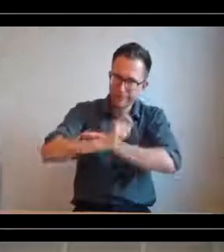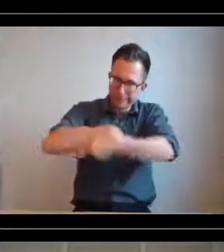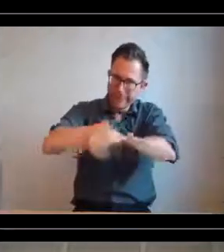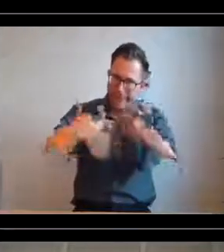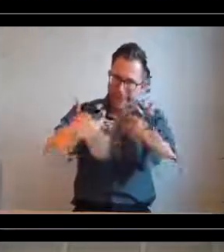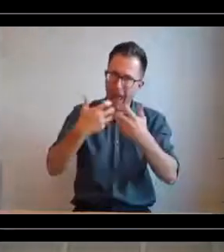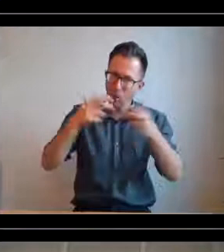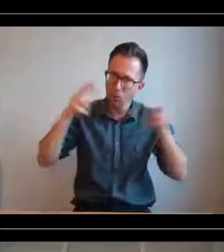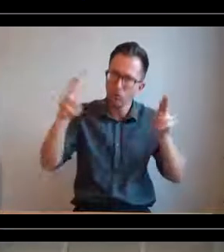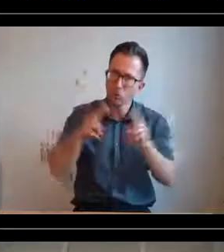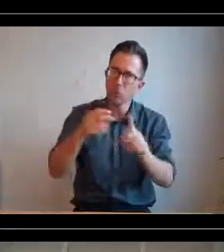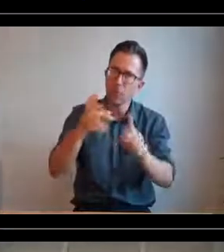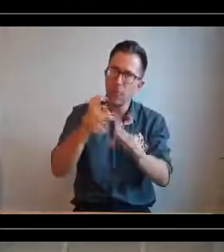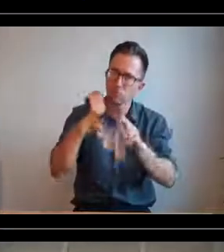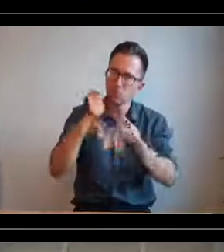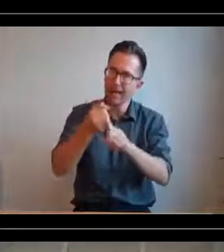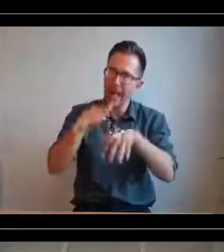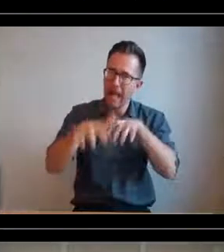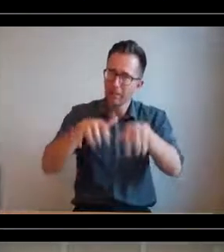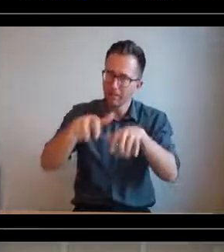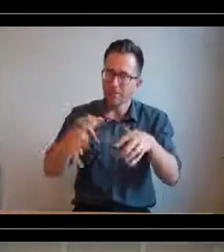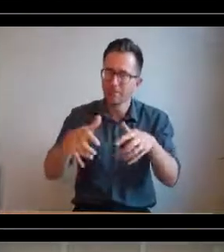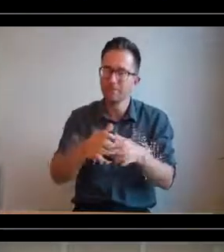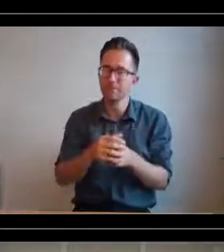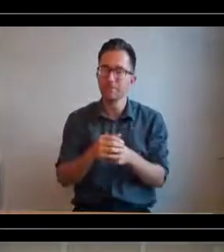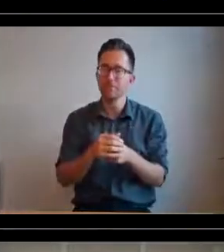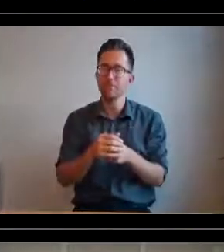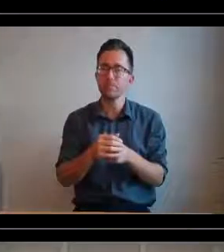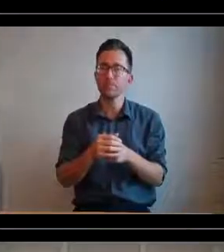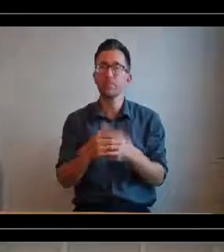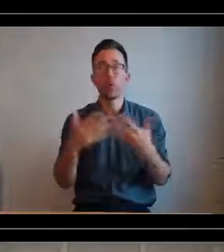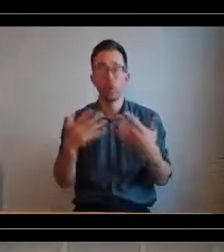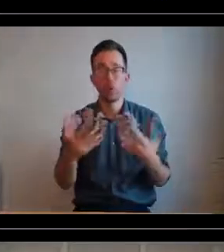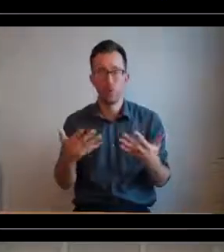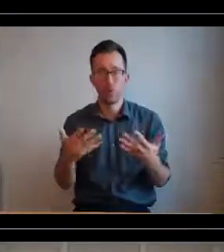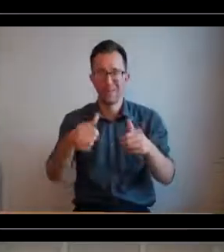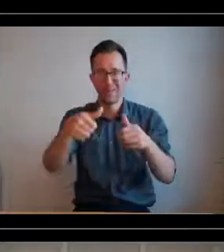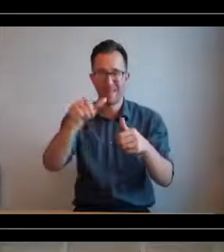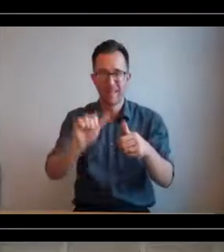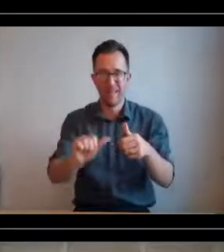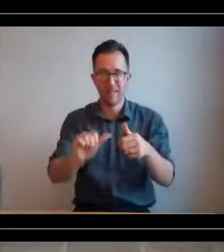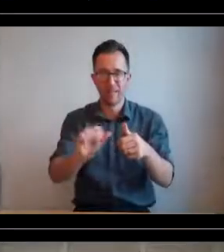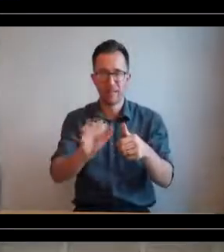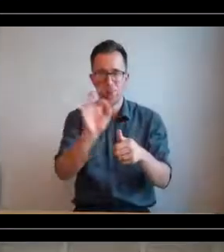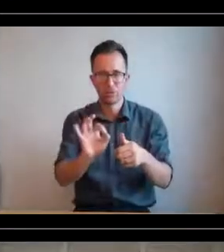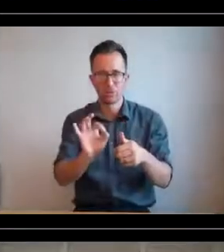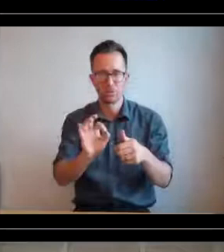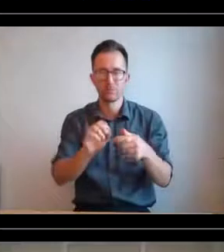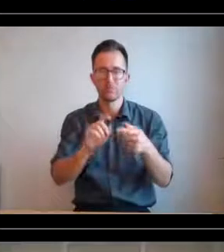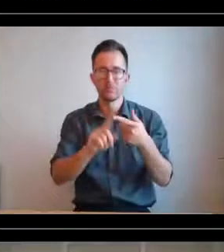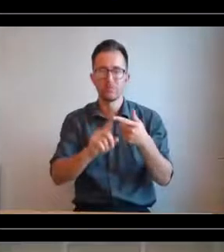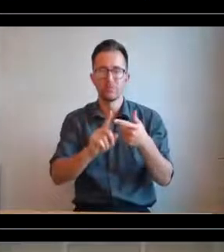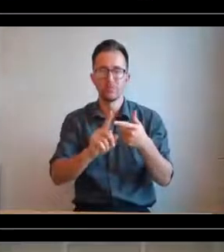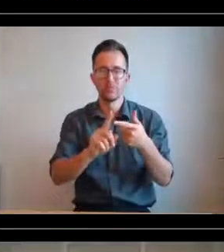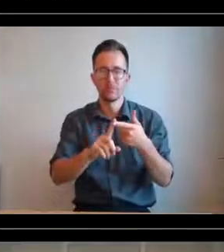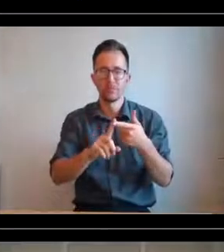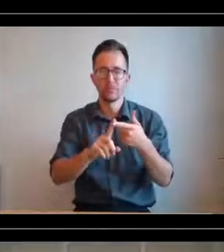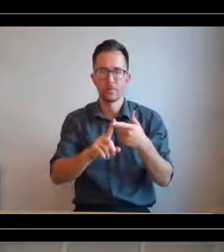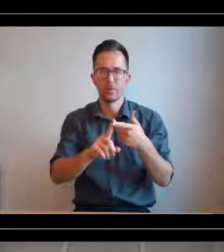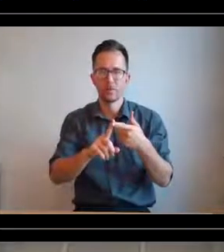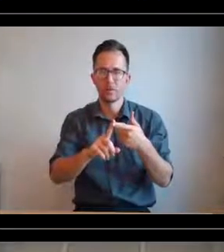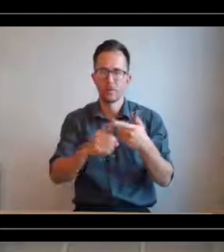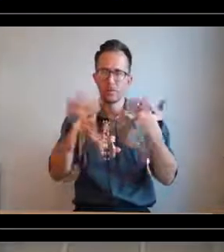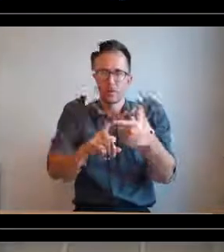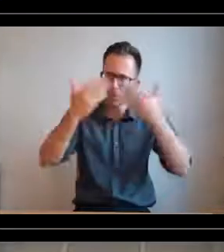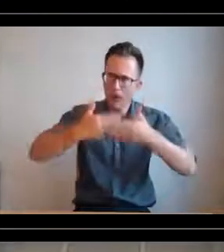those impacts. So moving on, we have got a question here about the images that we've used